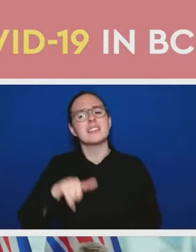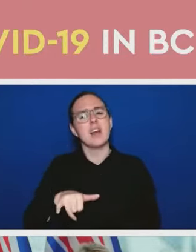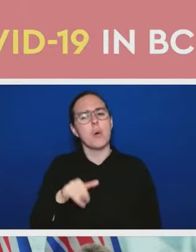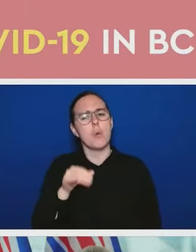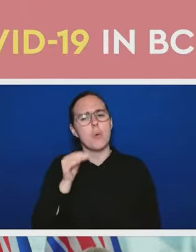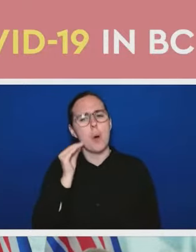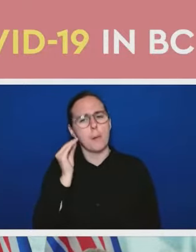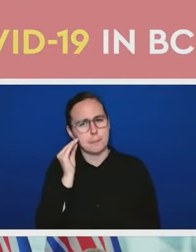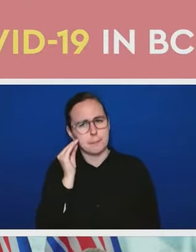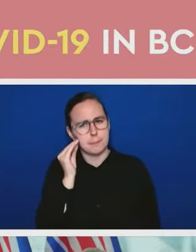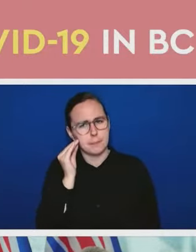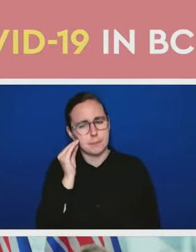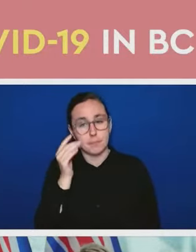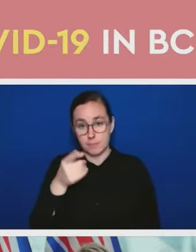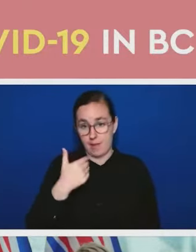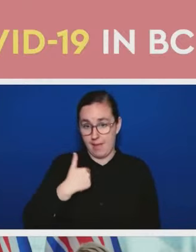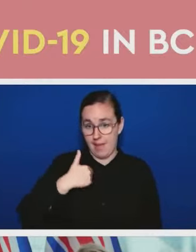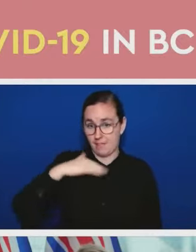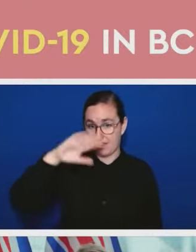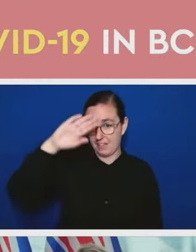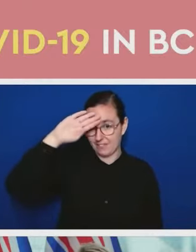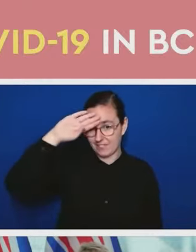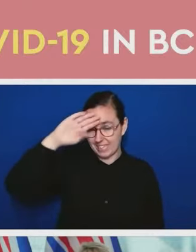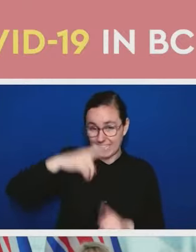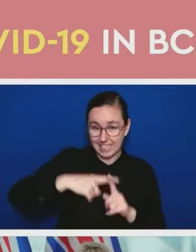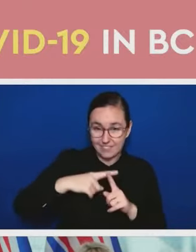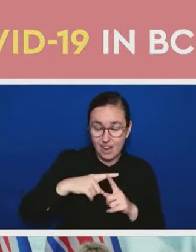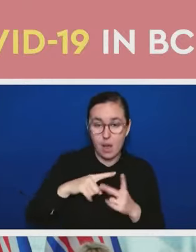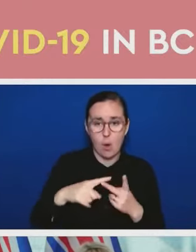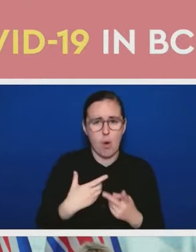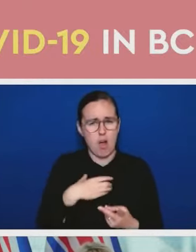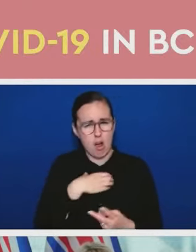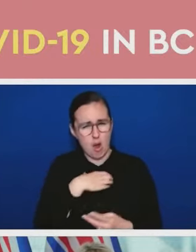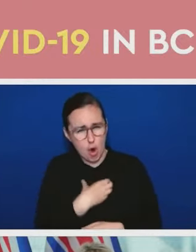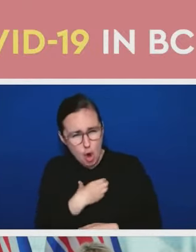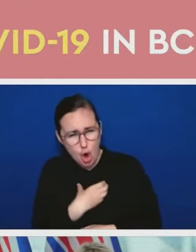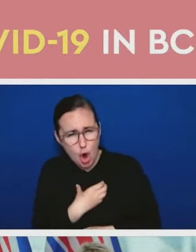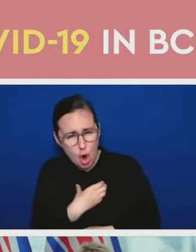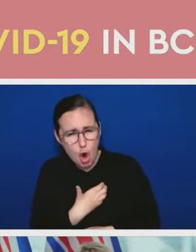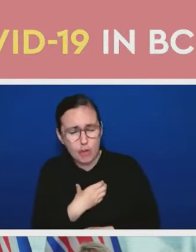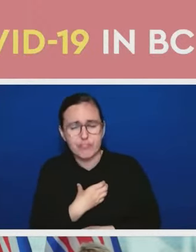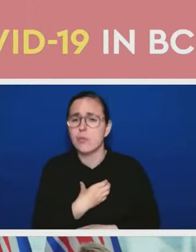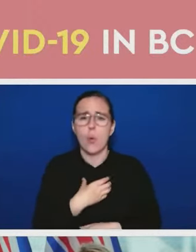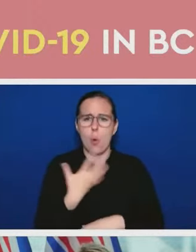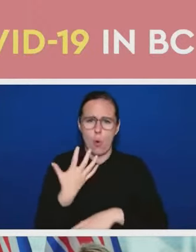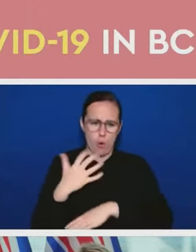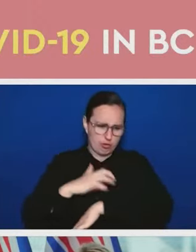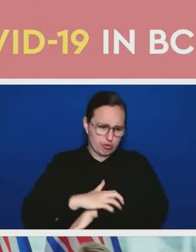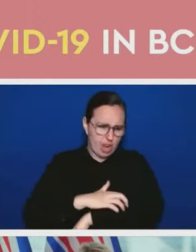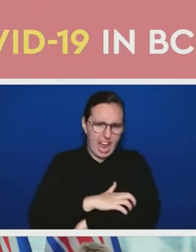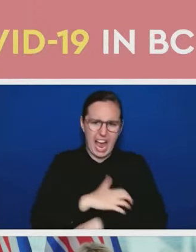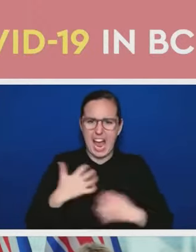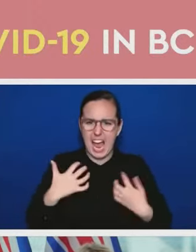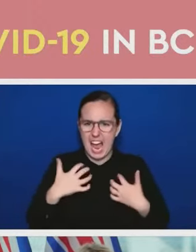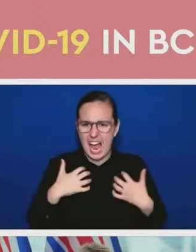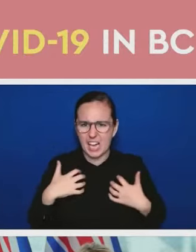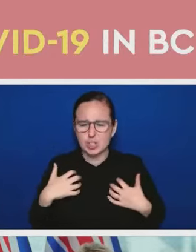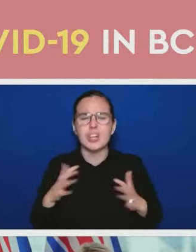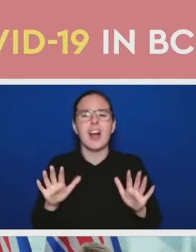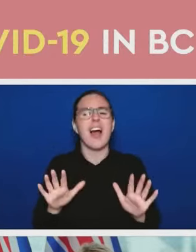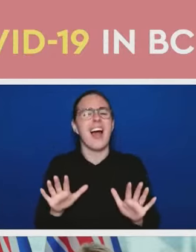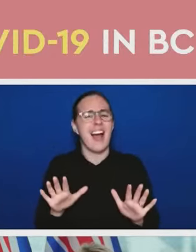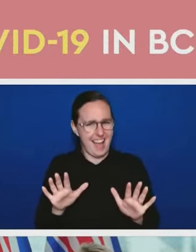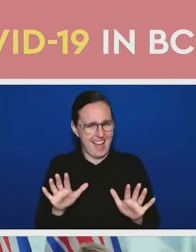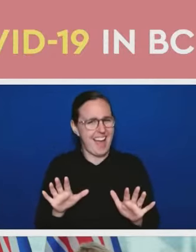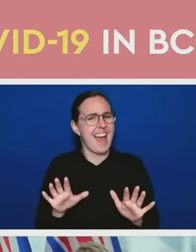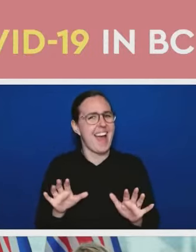fever. Having a fever and a cough, fever and a rash, those are signs that we might have an illness that's infectious to others. It might be COVID,